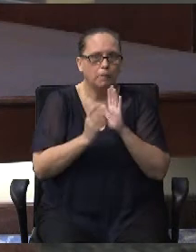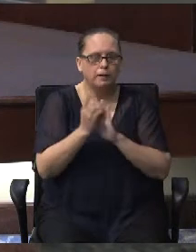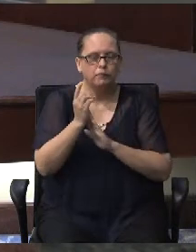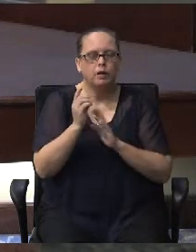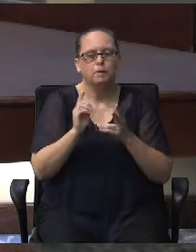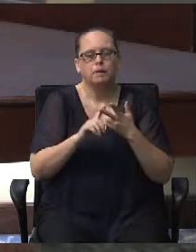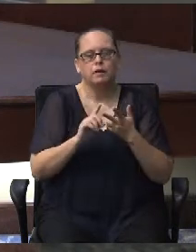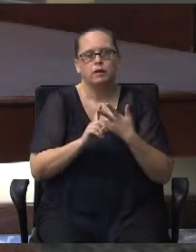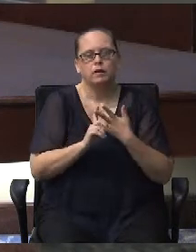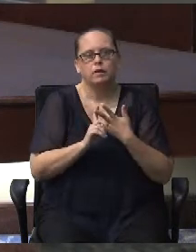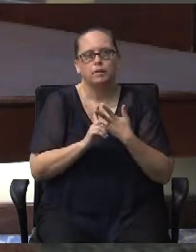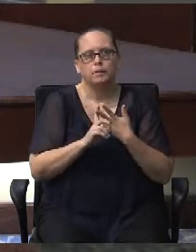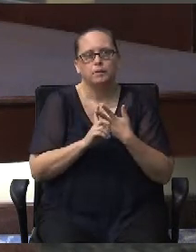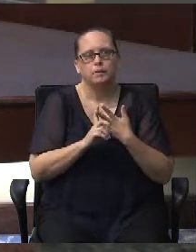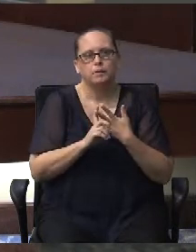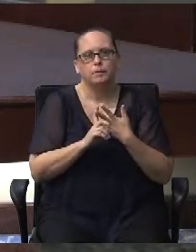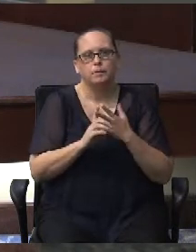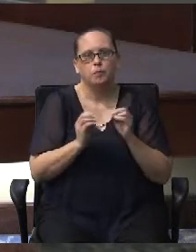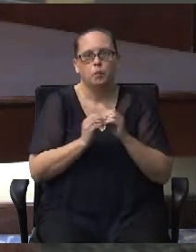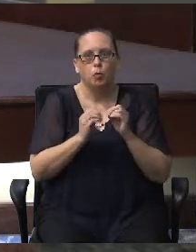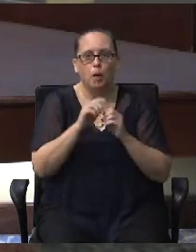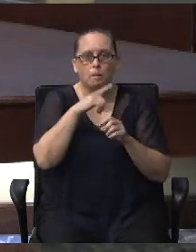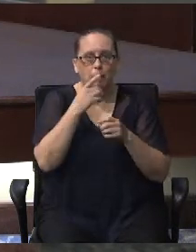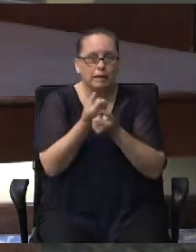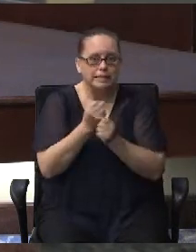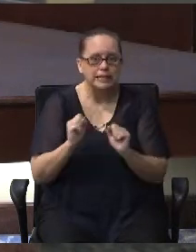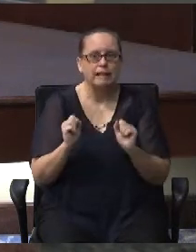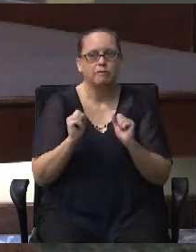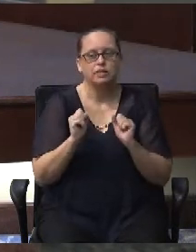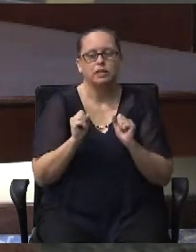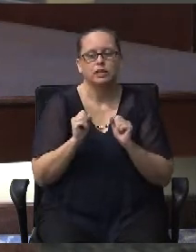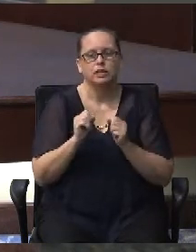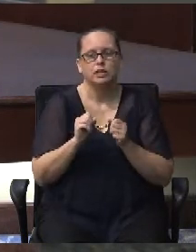it comes to more public safety,